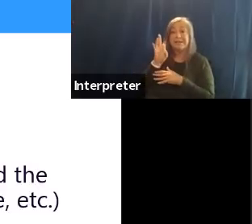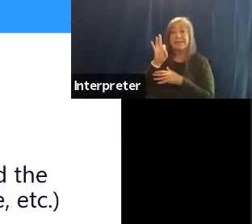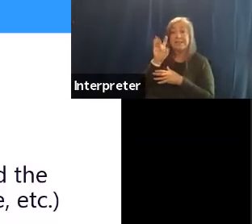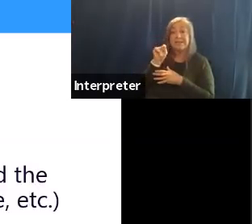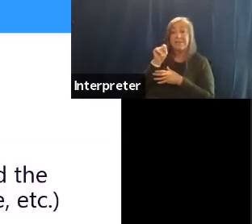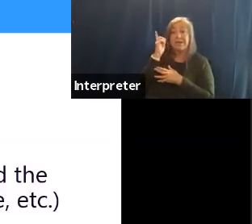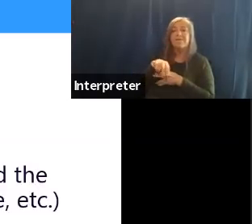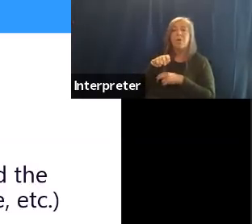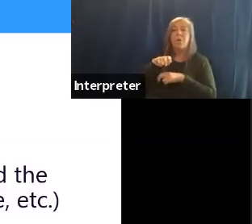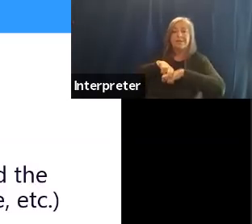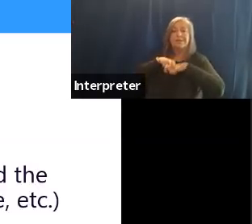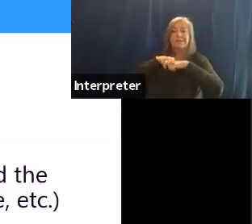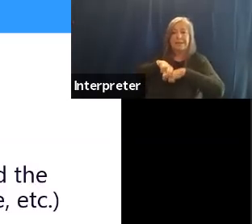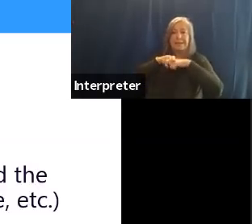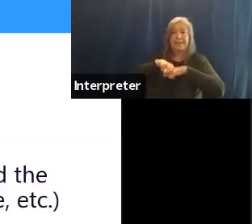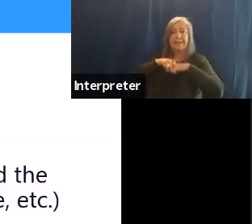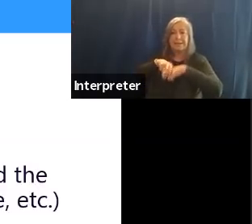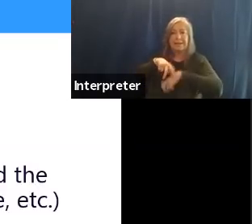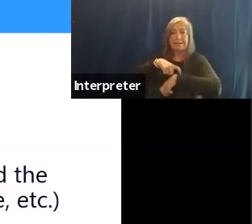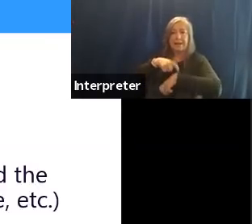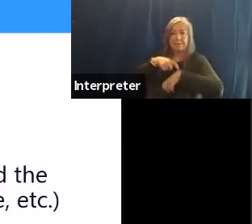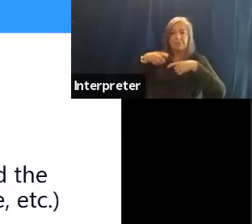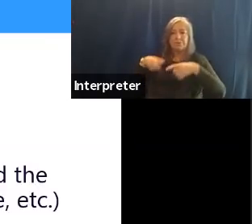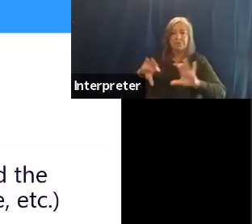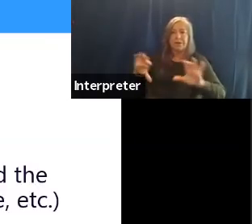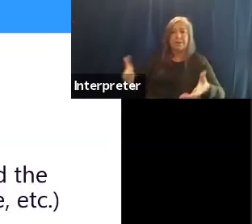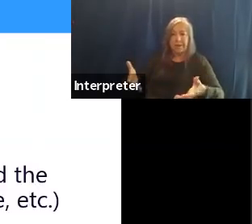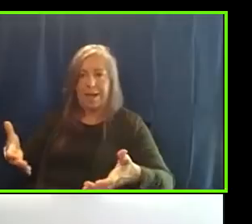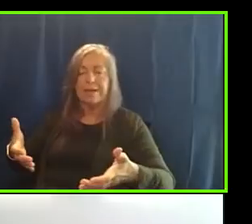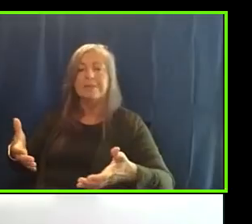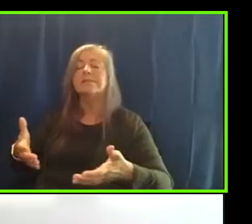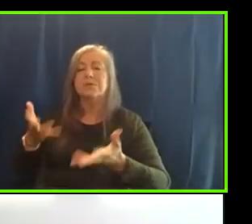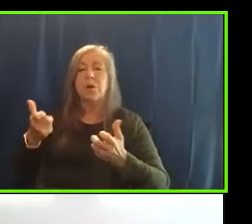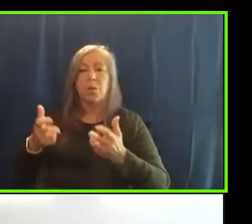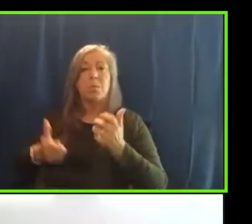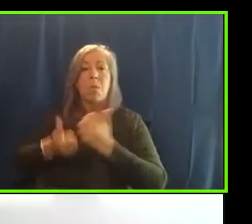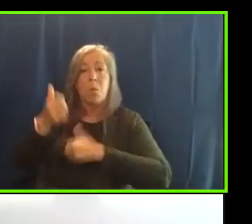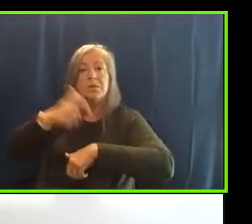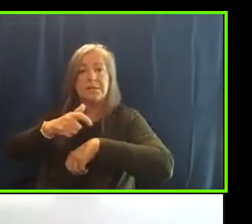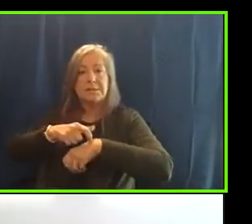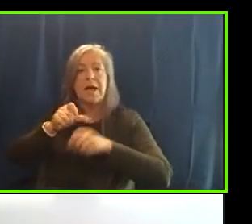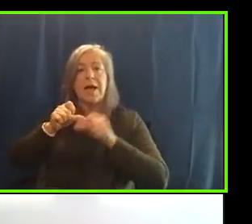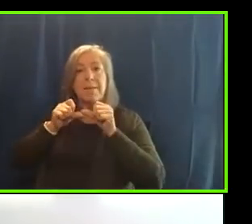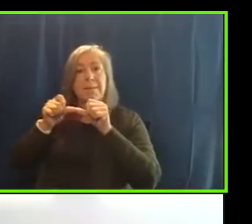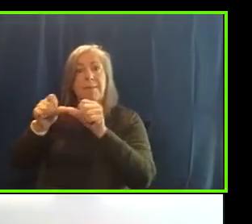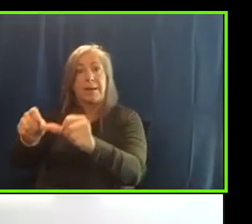class time is maintaining that 6-foot social distancing. So at the